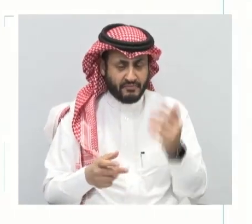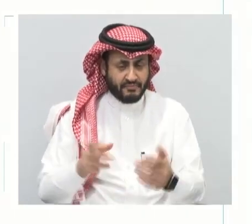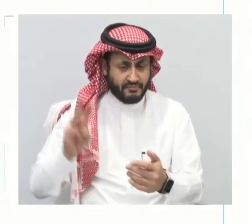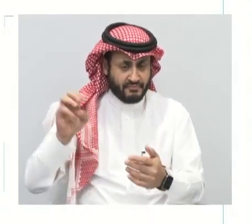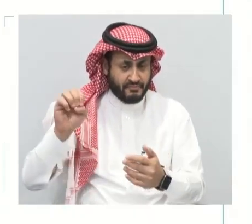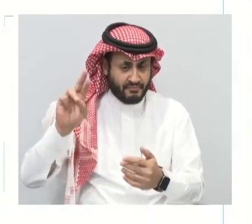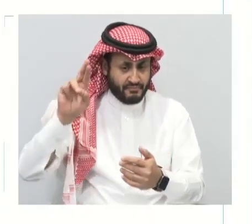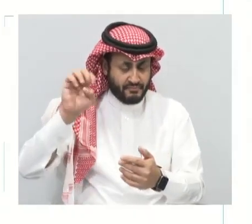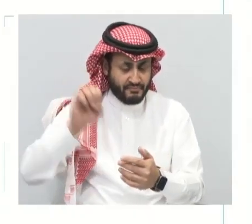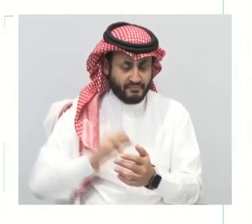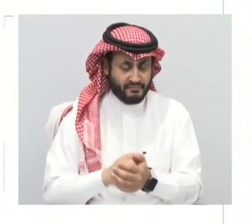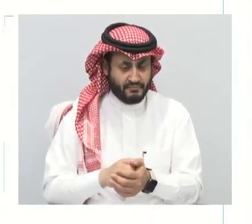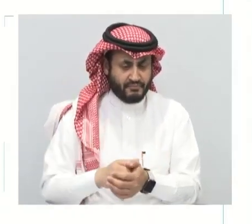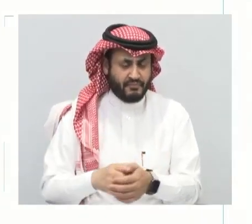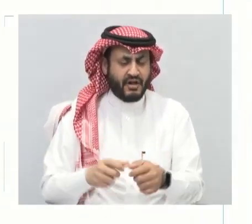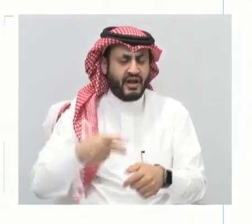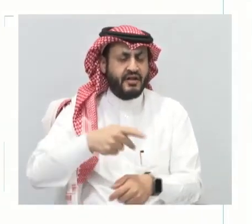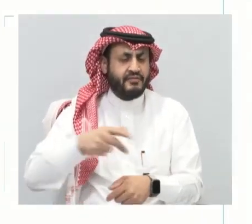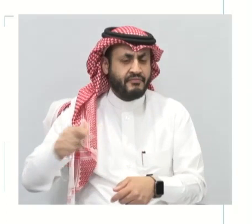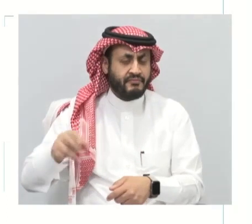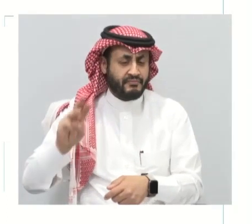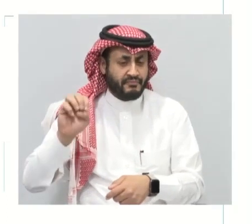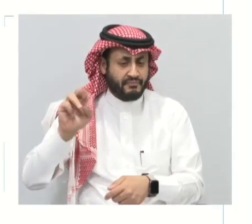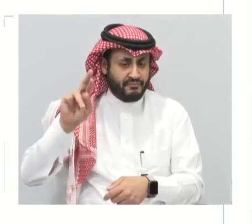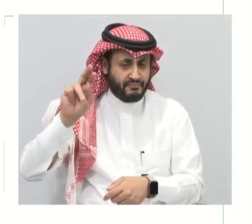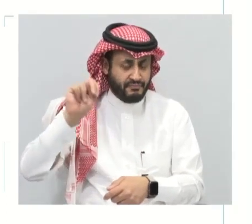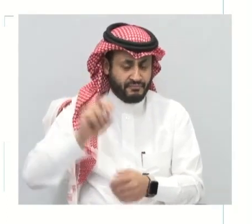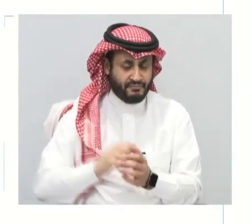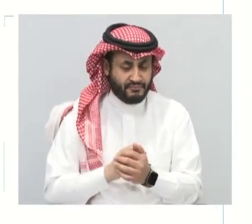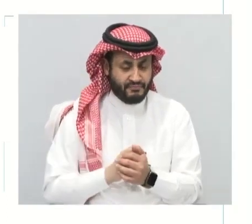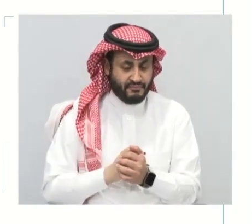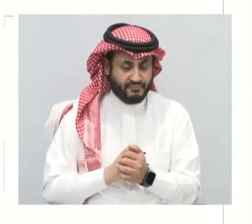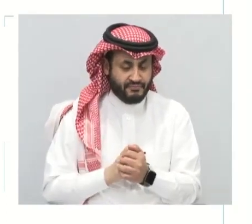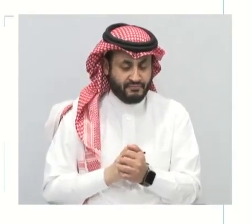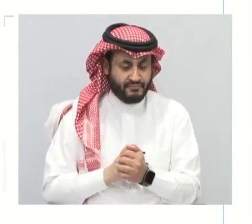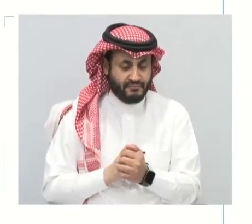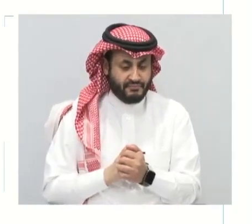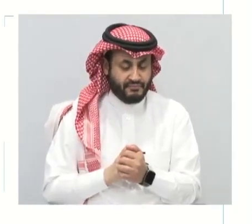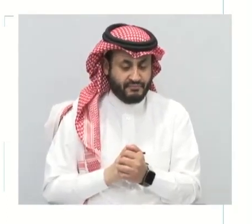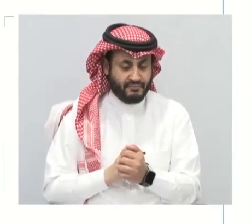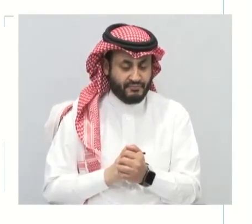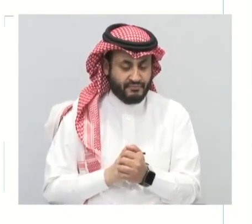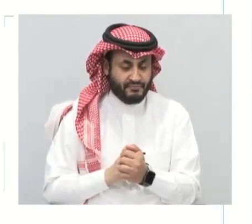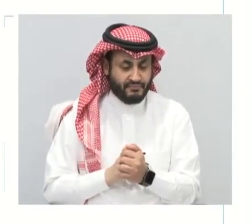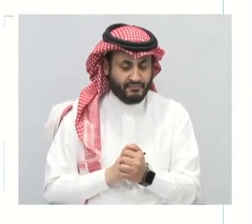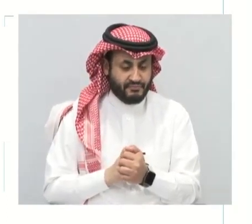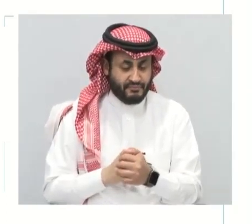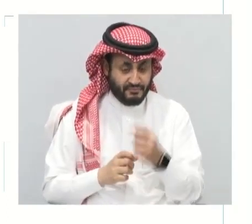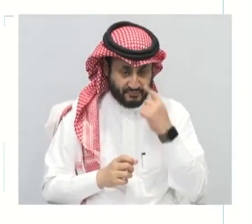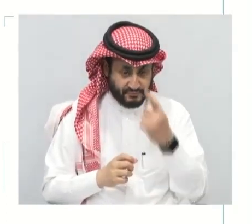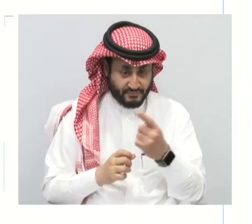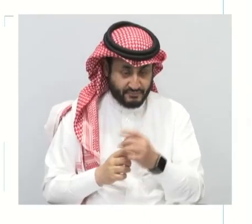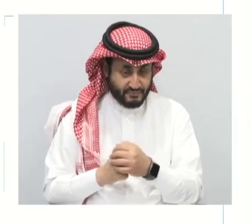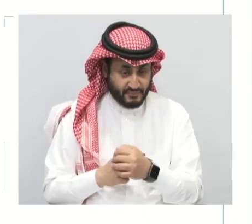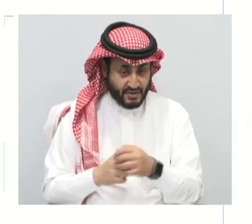and in the past participle as worn. In the present, we can use it like this. They wear uniforms at school, okay? If